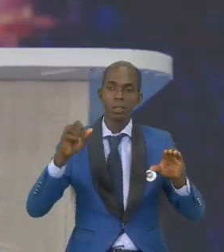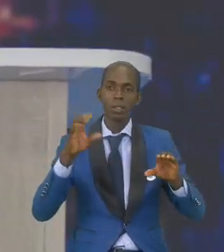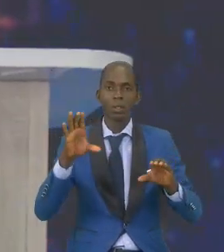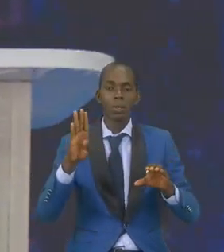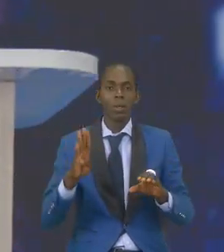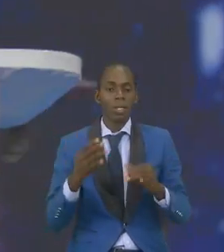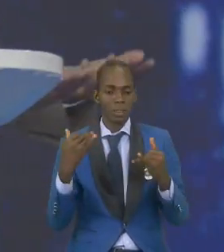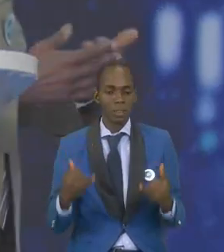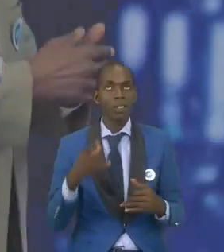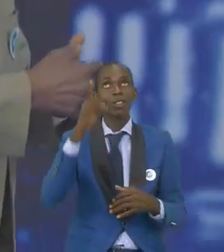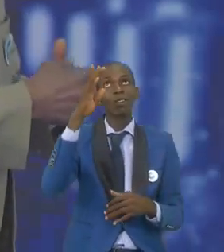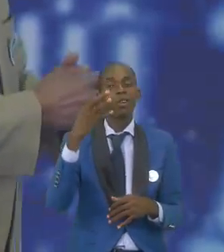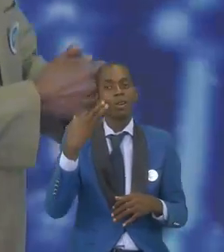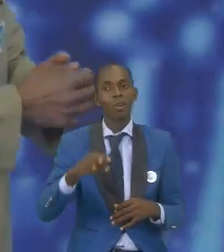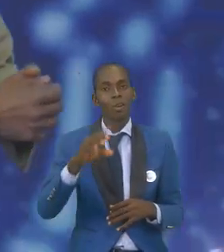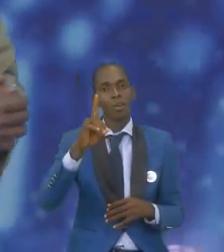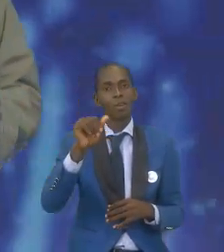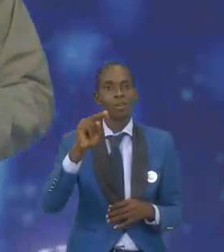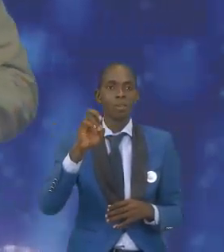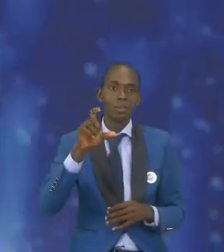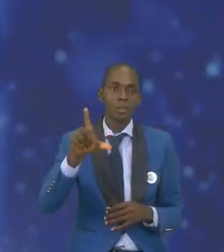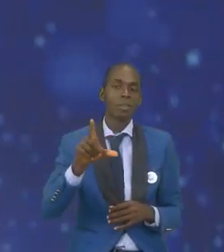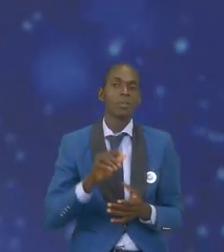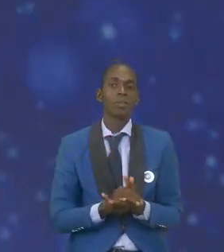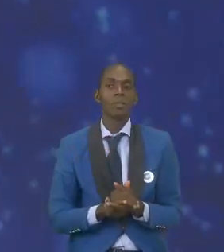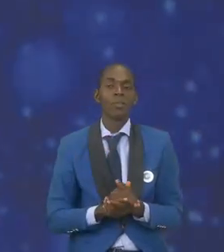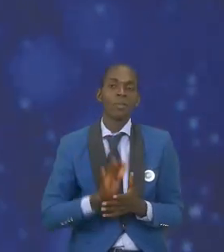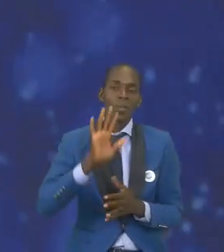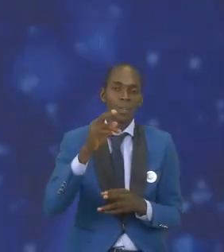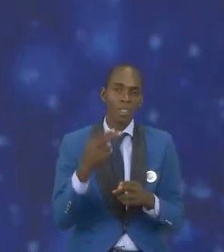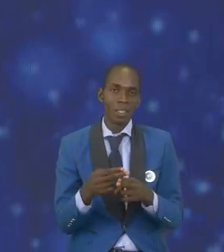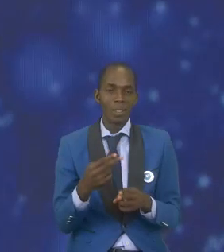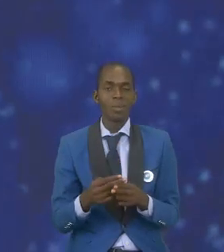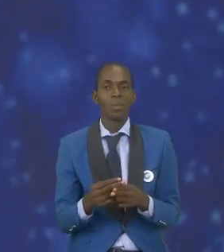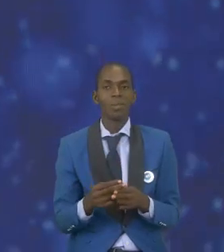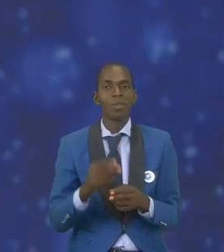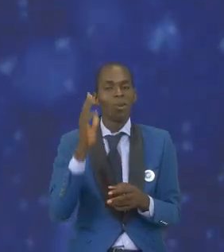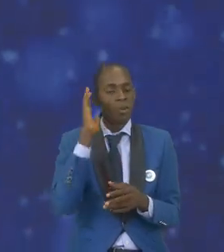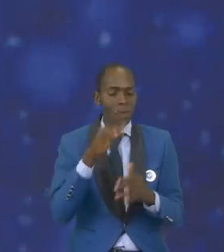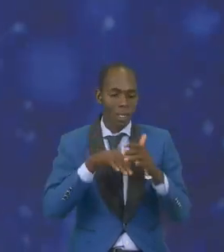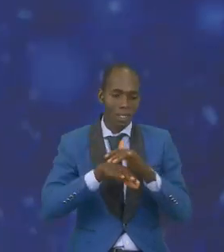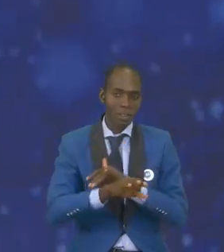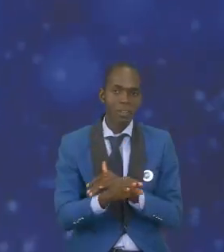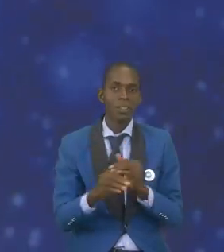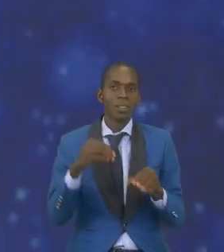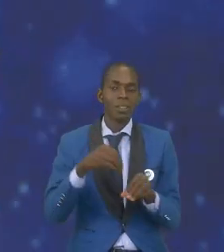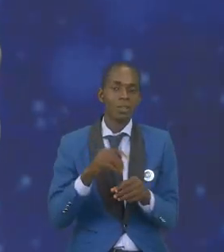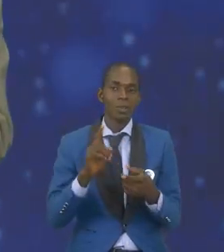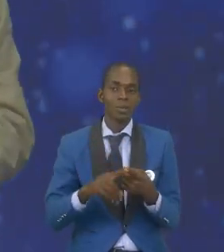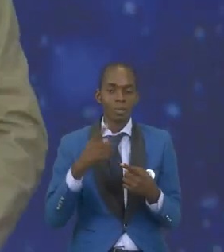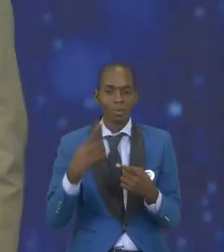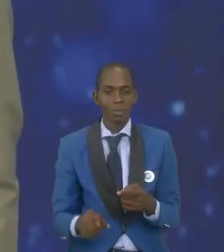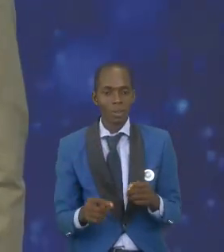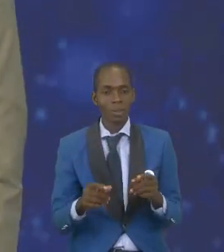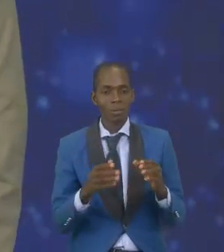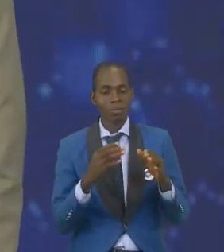Daniel. The God of Daniel. Your name will enter into the pedigree of